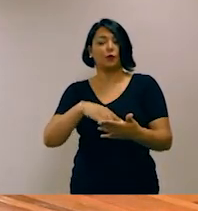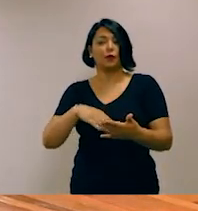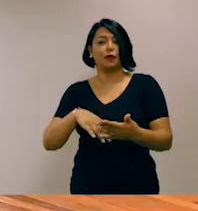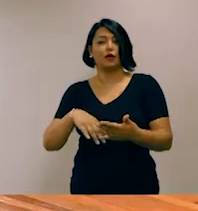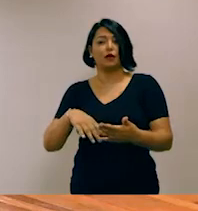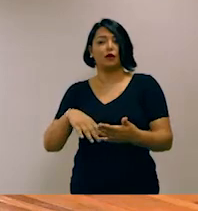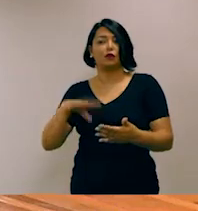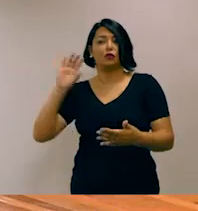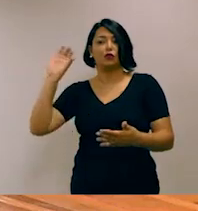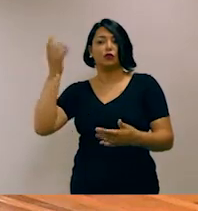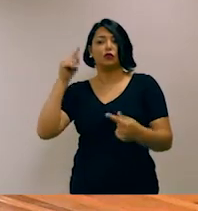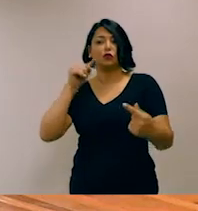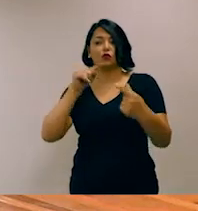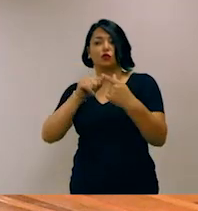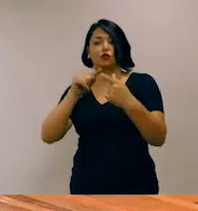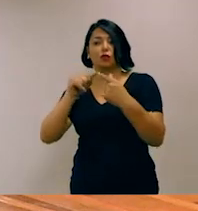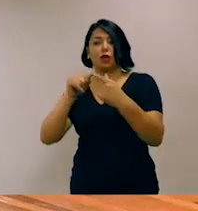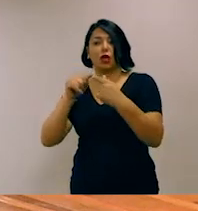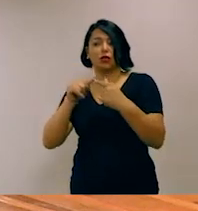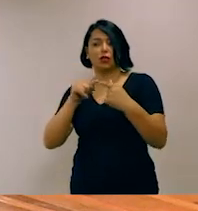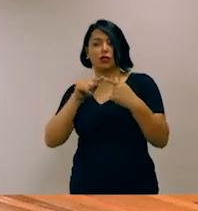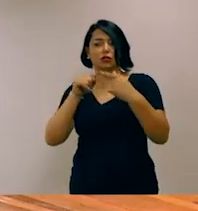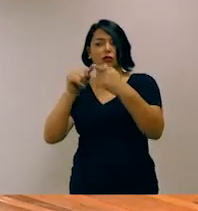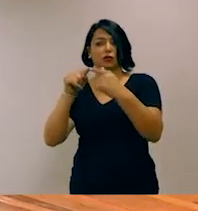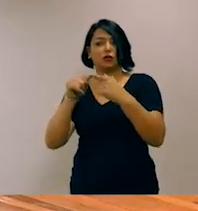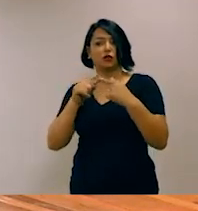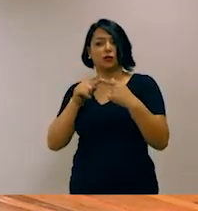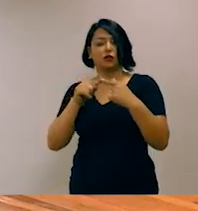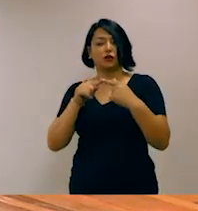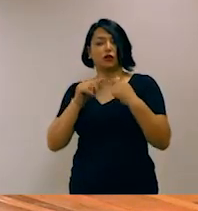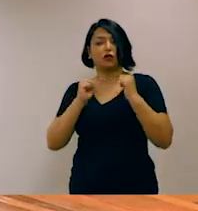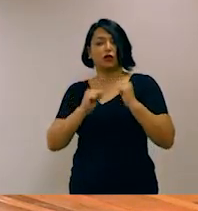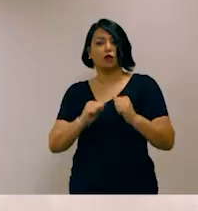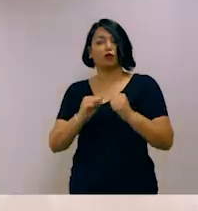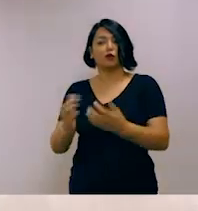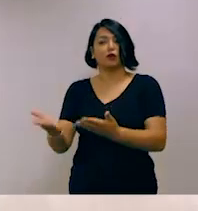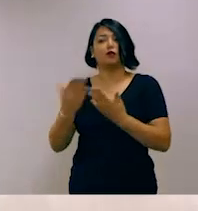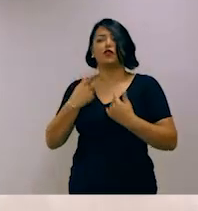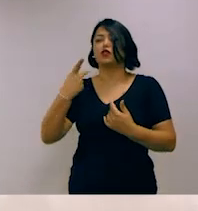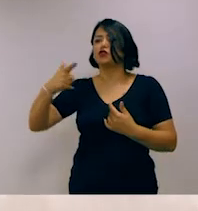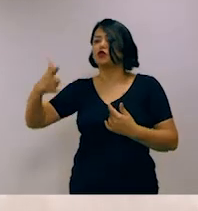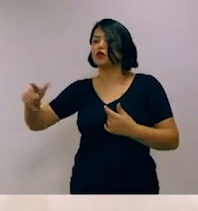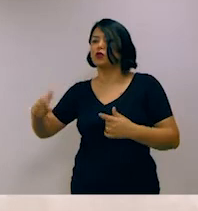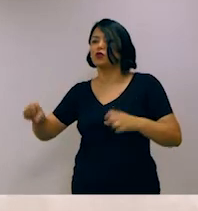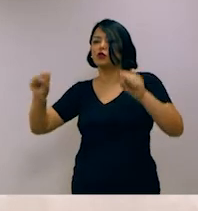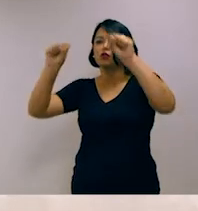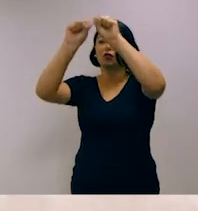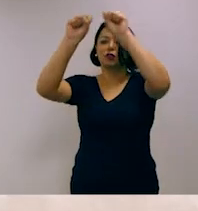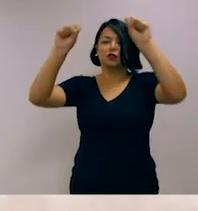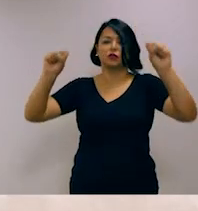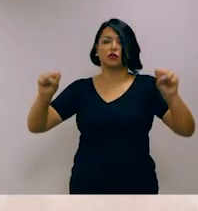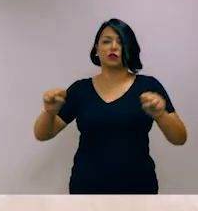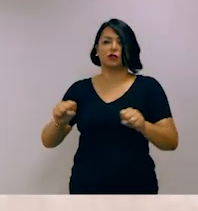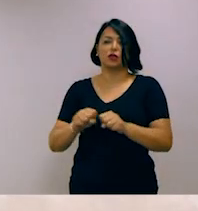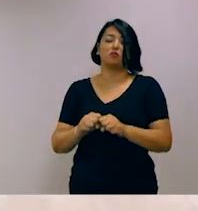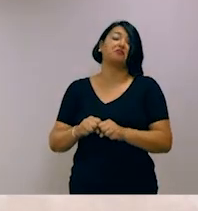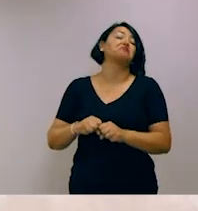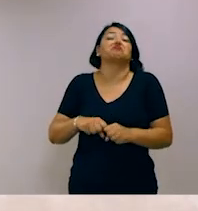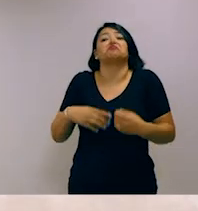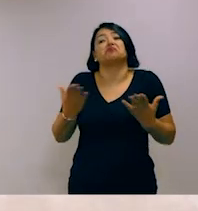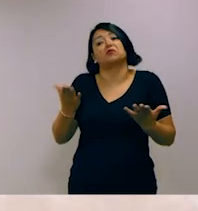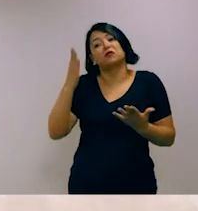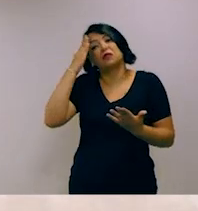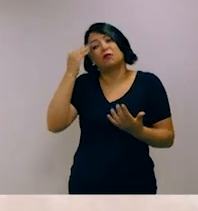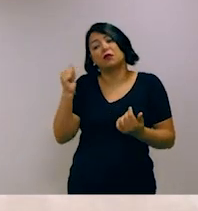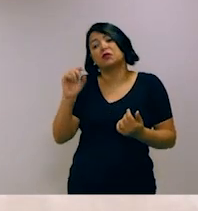petitions. We must have combined solutions. The data that I mentioned to you, they can come from other systems. I